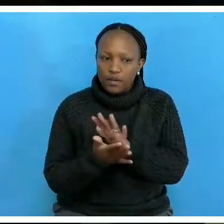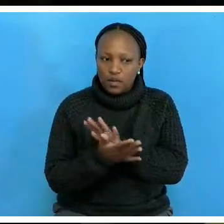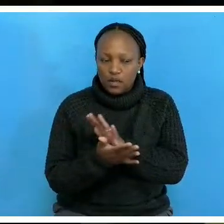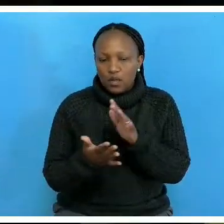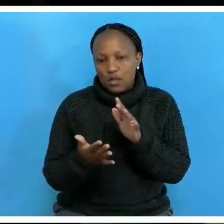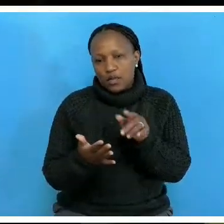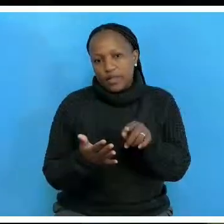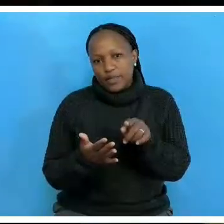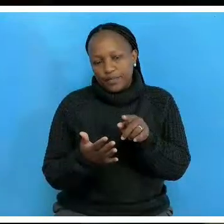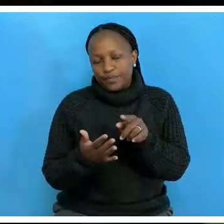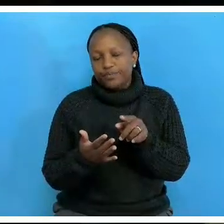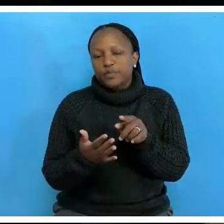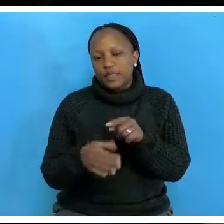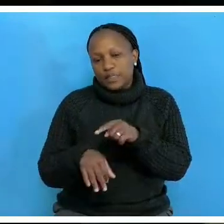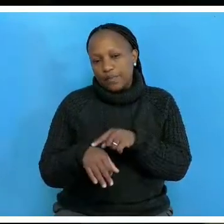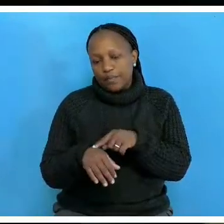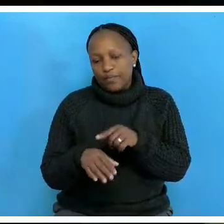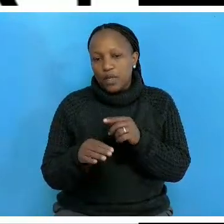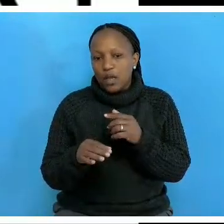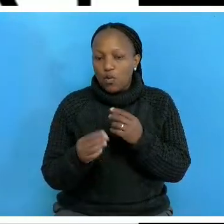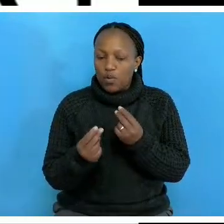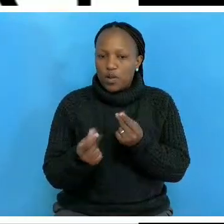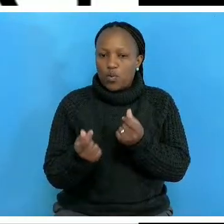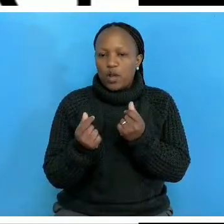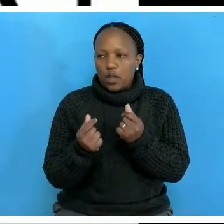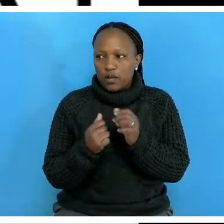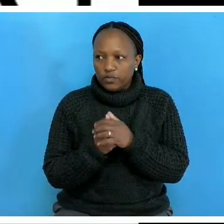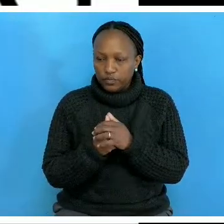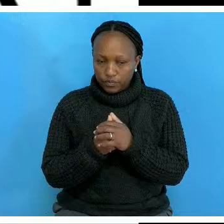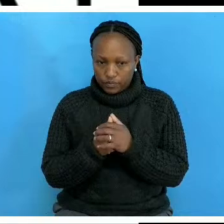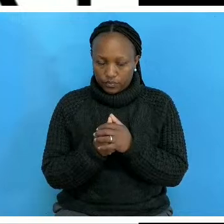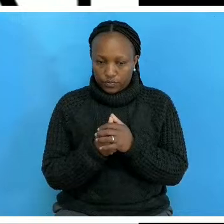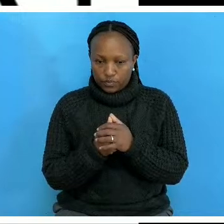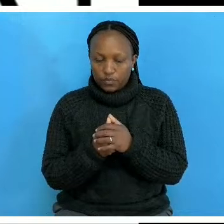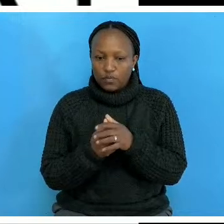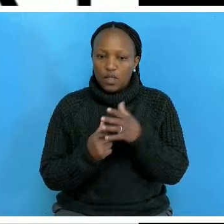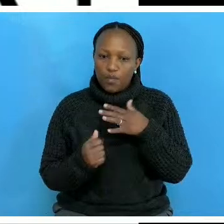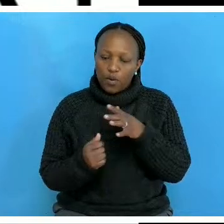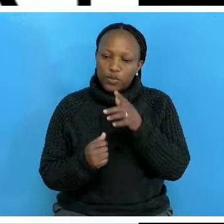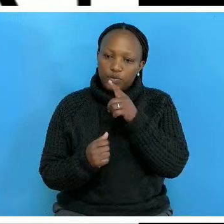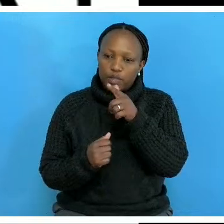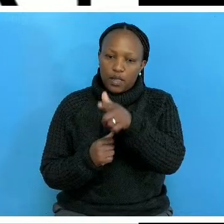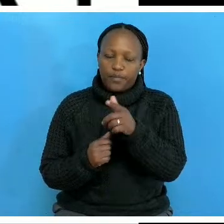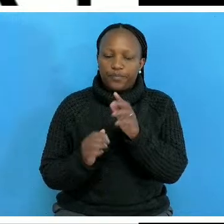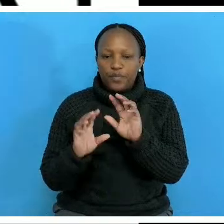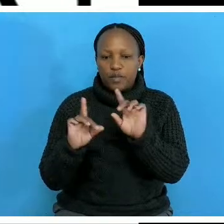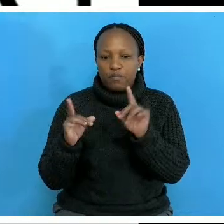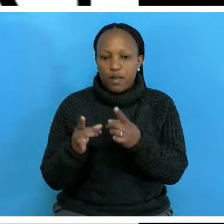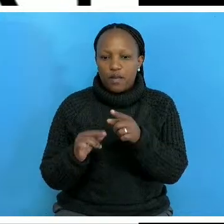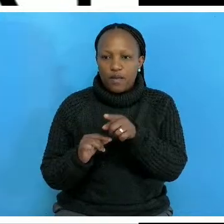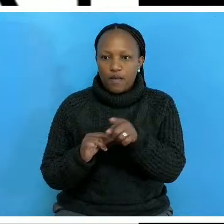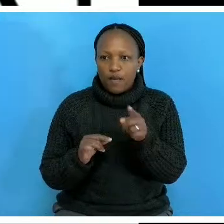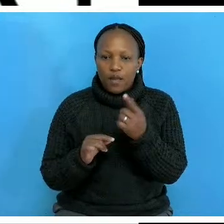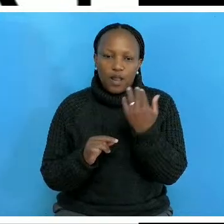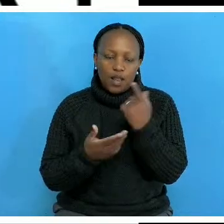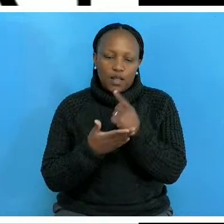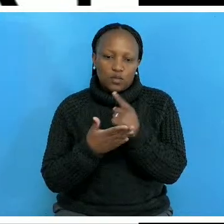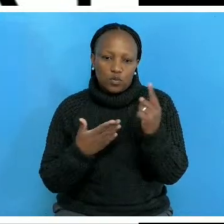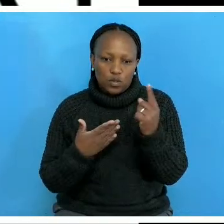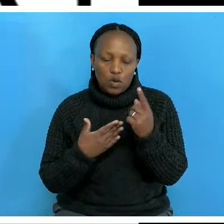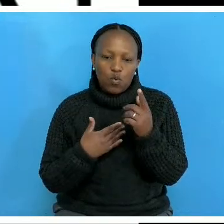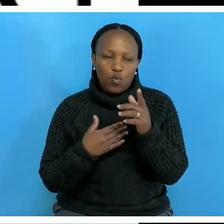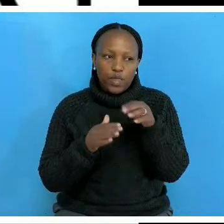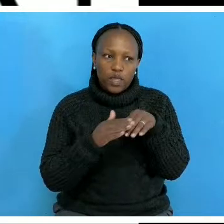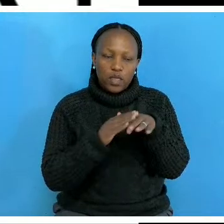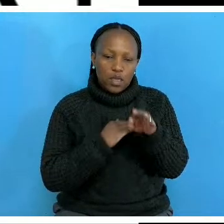time. I actually just want to address this to the department. This last week we were in Easterus,